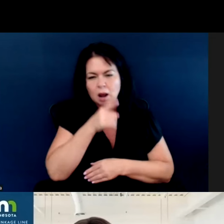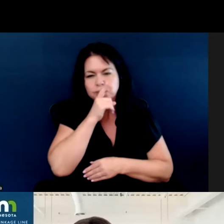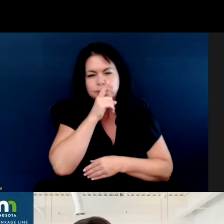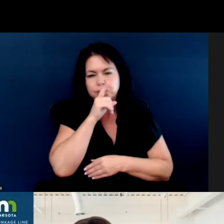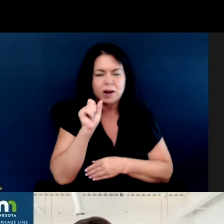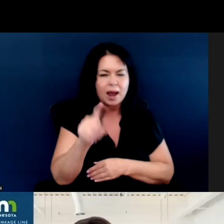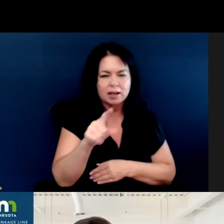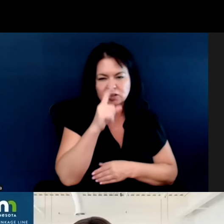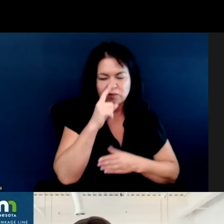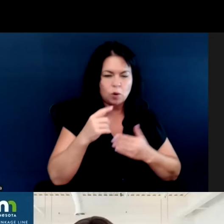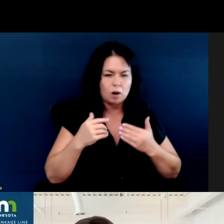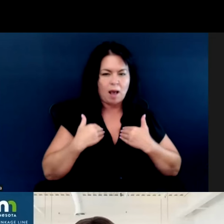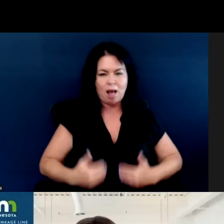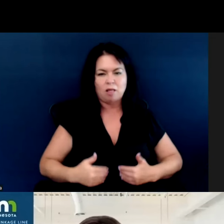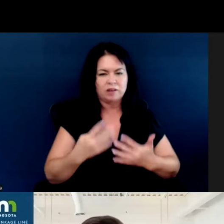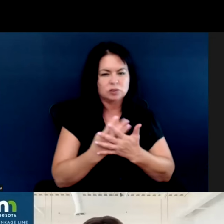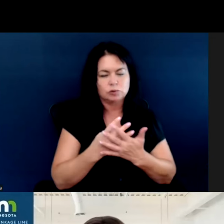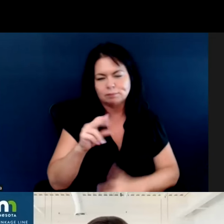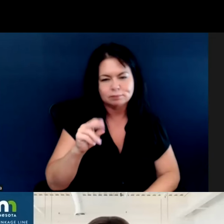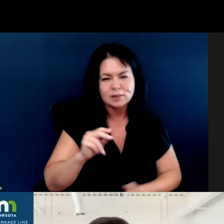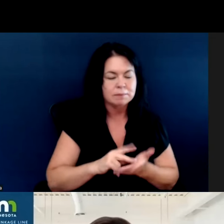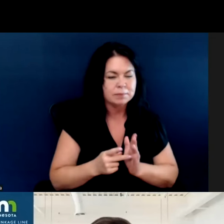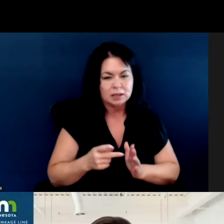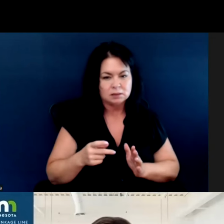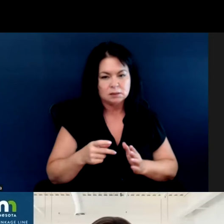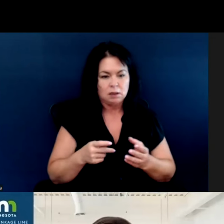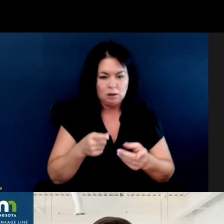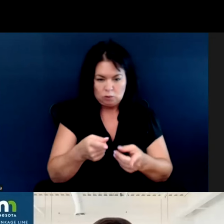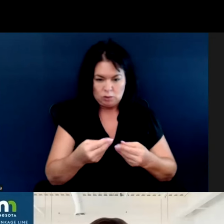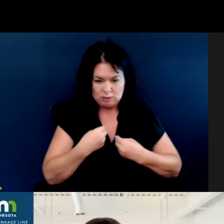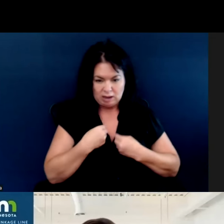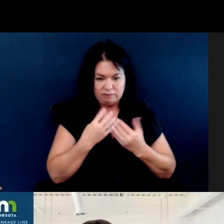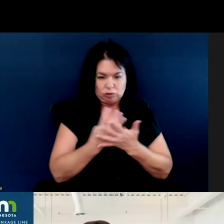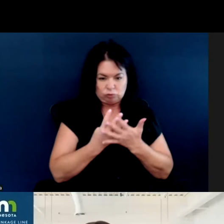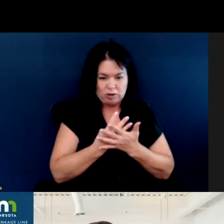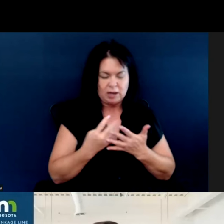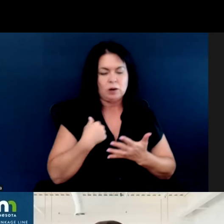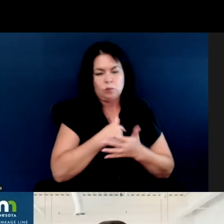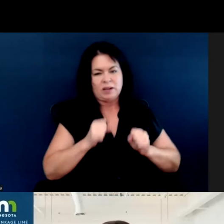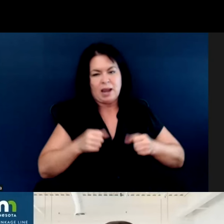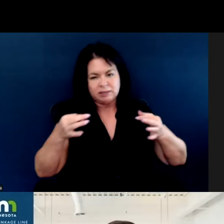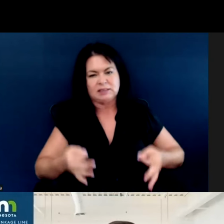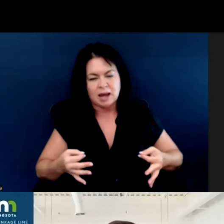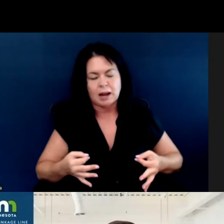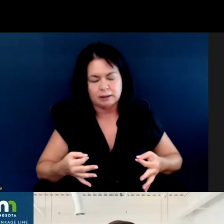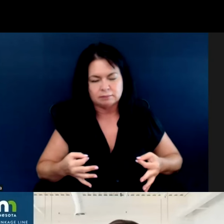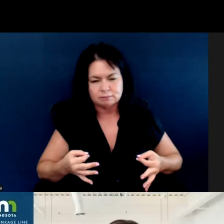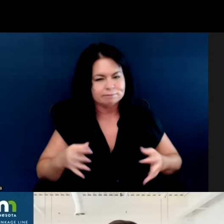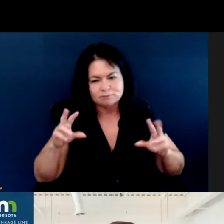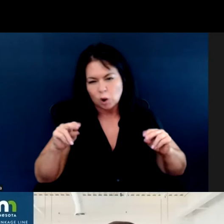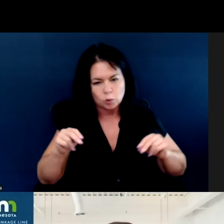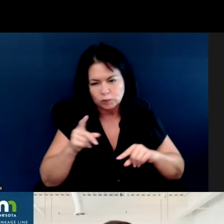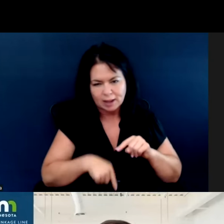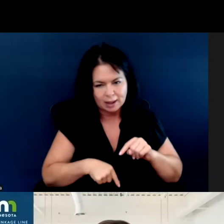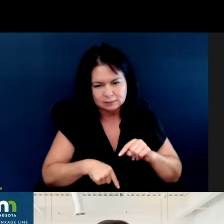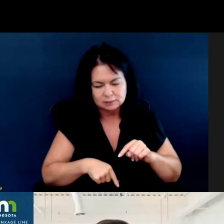can't deny you that plan based on a health screening. Okay, so these are some things that you might want to